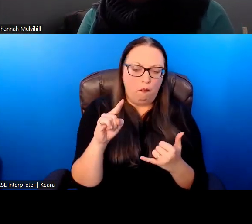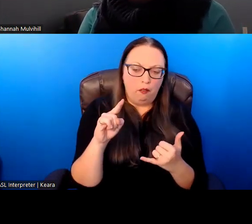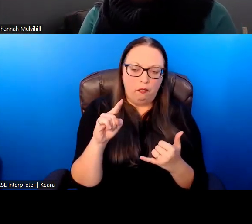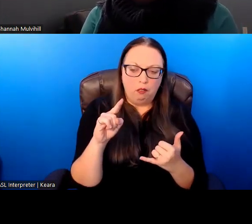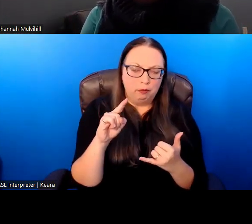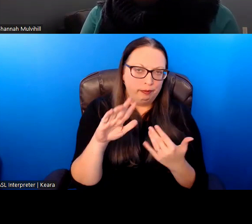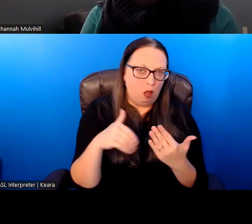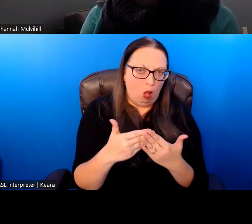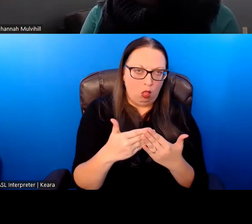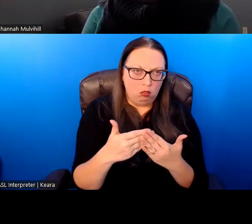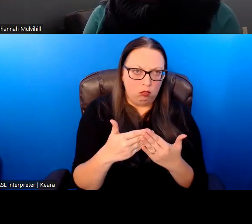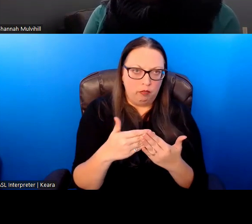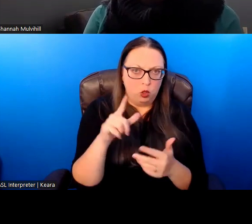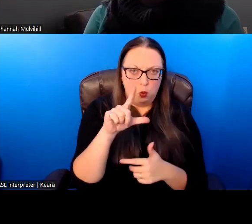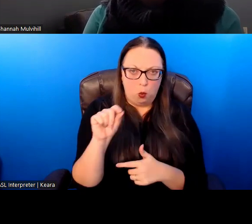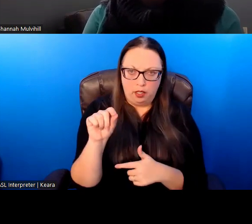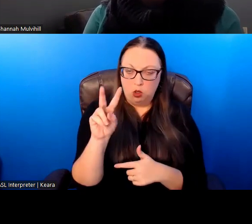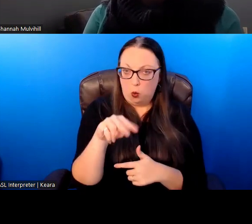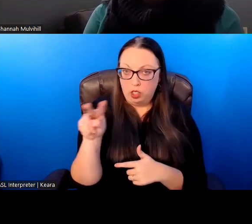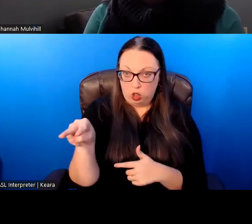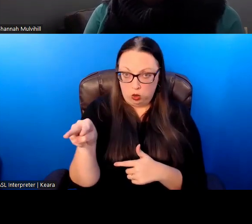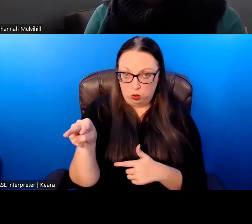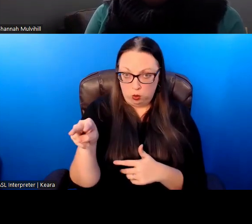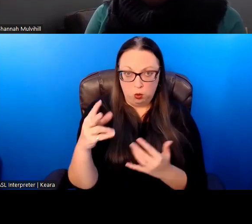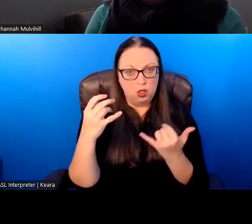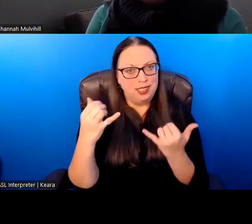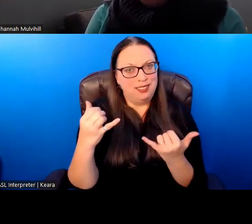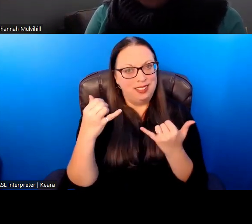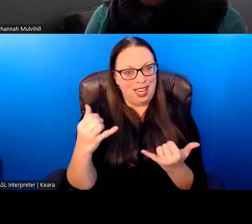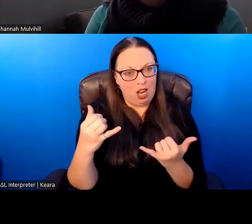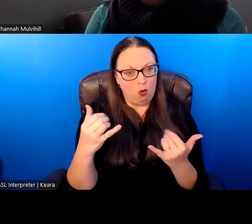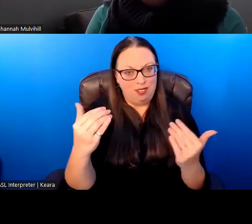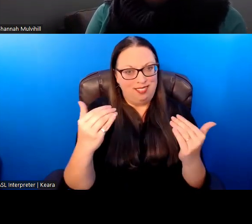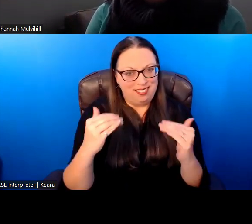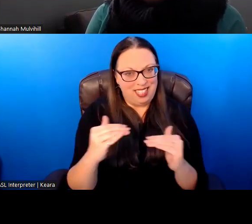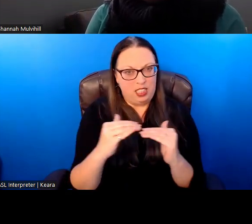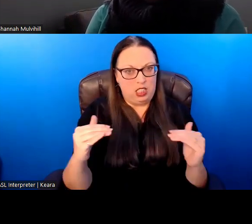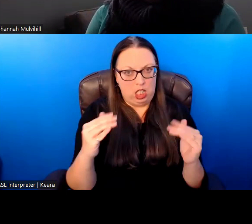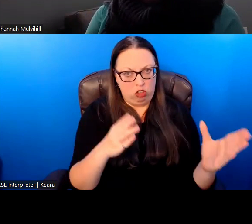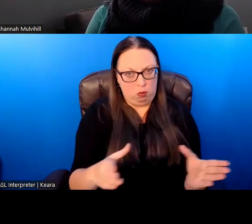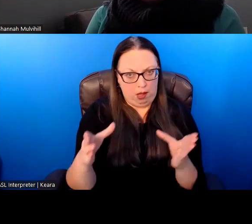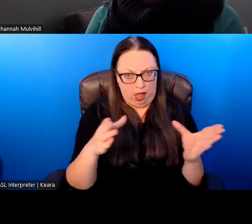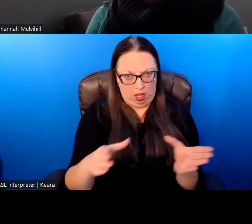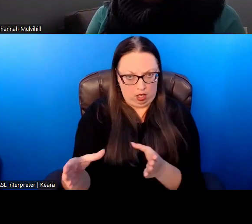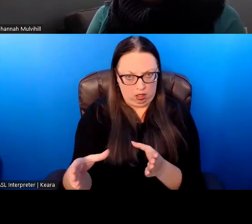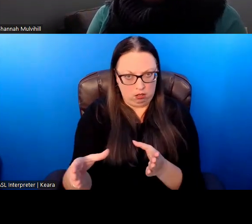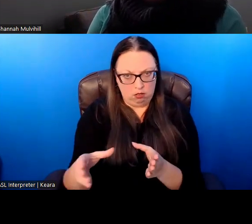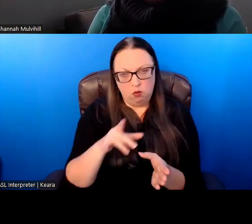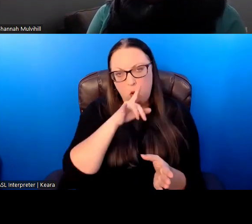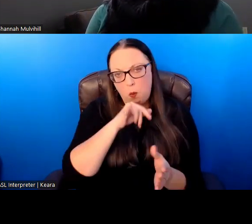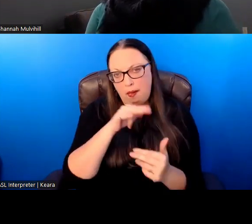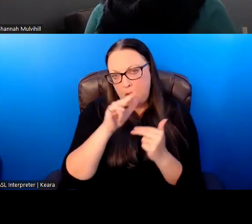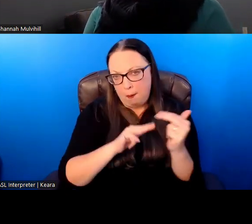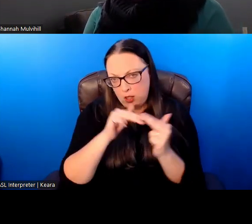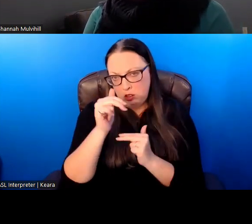all of 22. And so now we're really in kind of next stage planning phase of really starting to build this